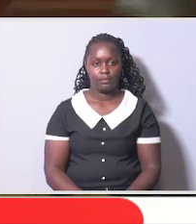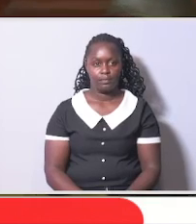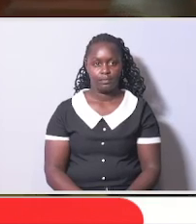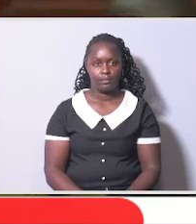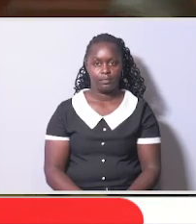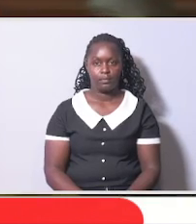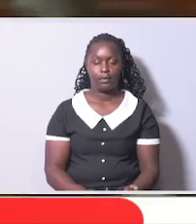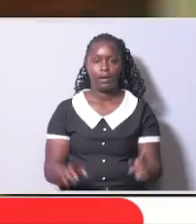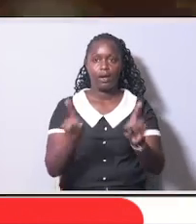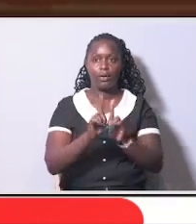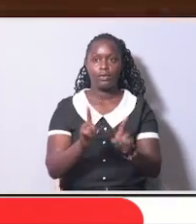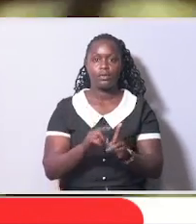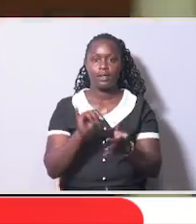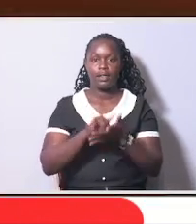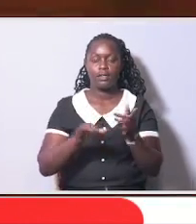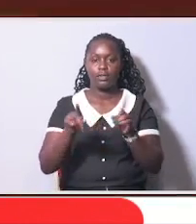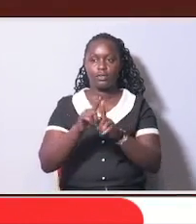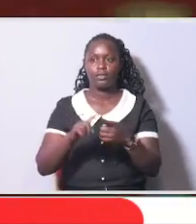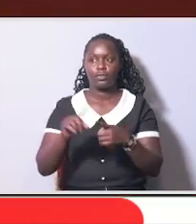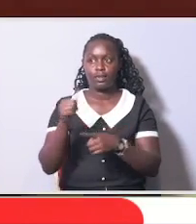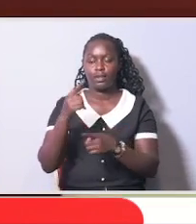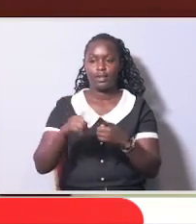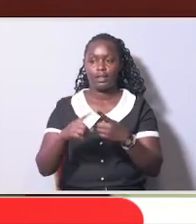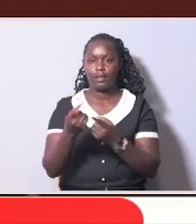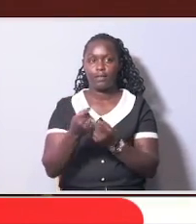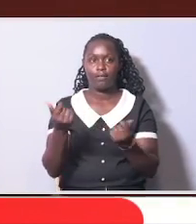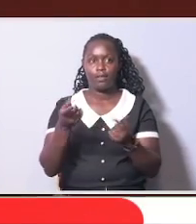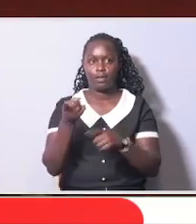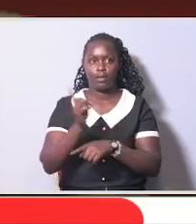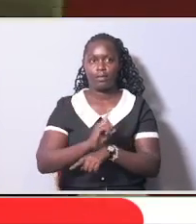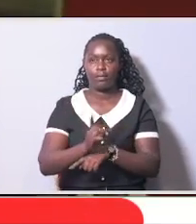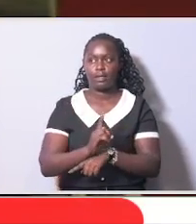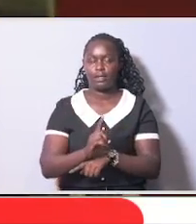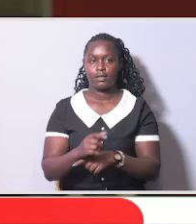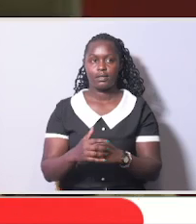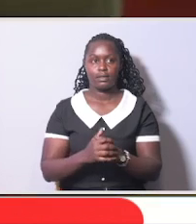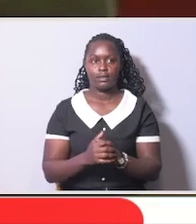Just another 2 minutes and be done.